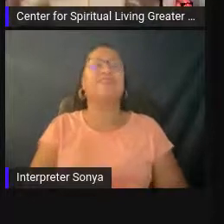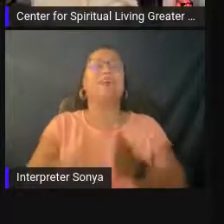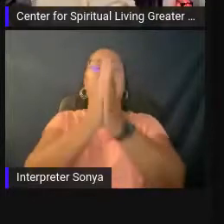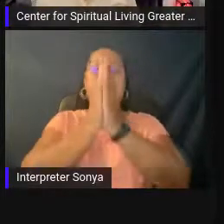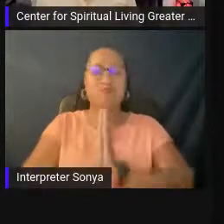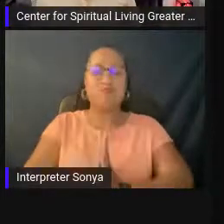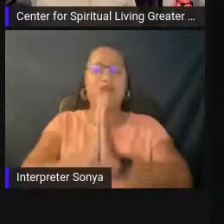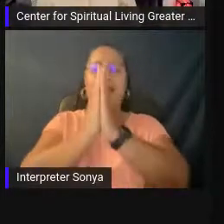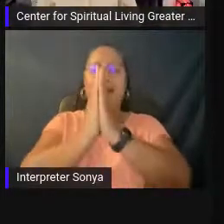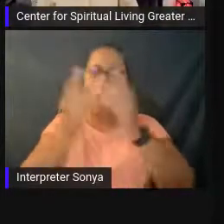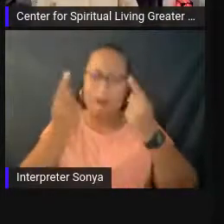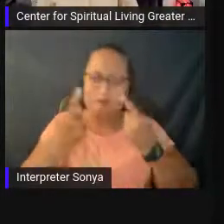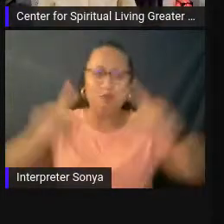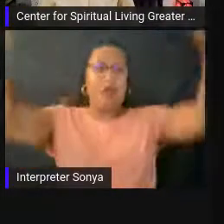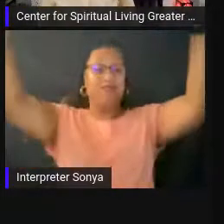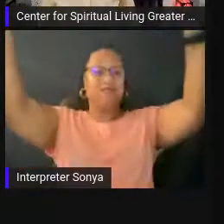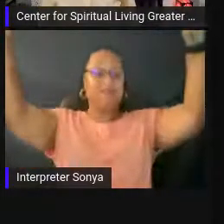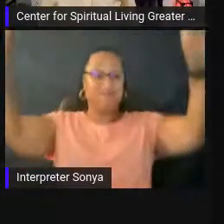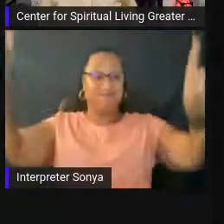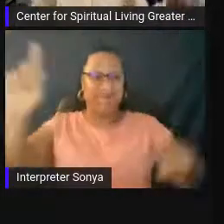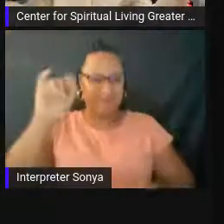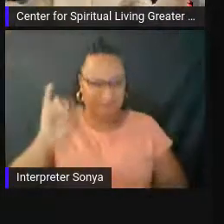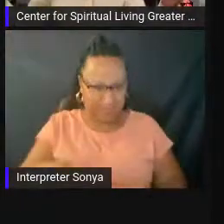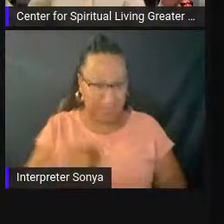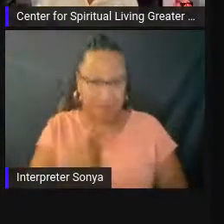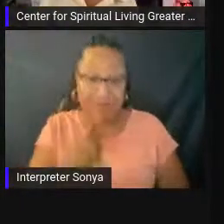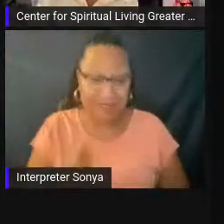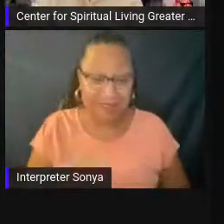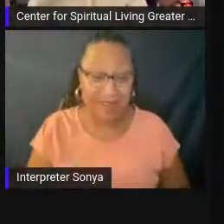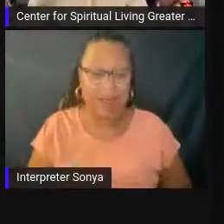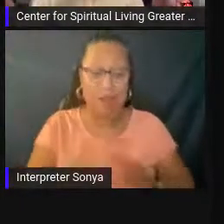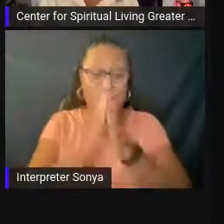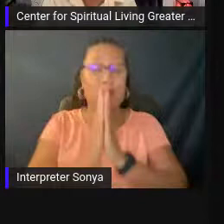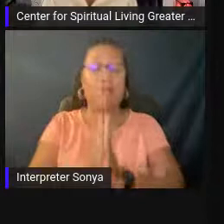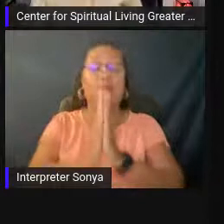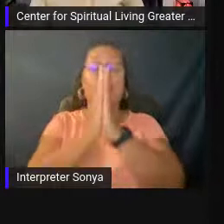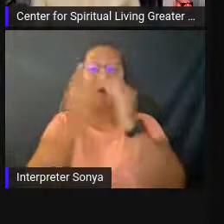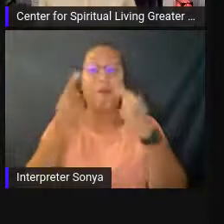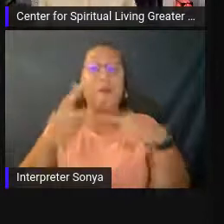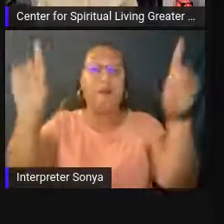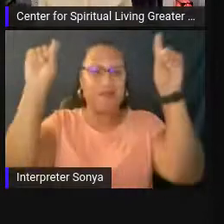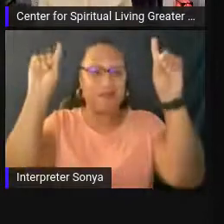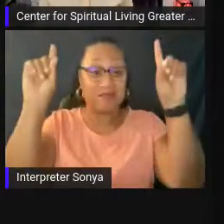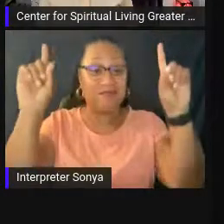Prayer works. That's what I said. Prayer works.